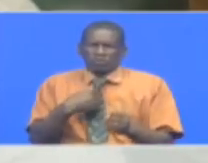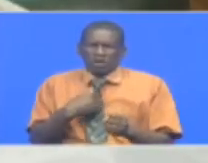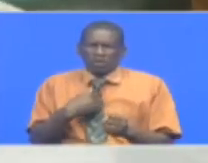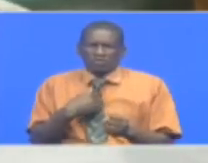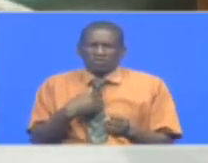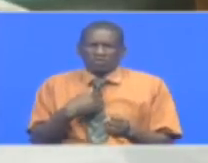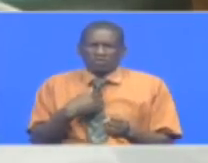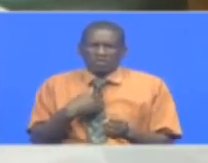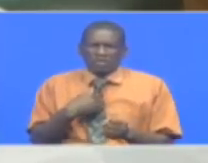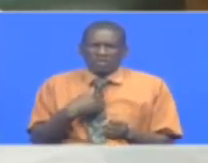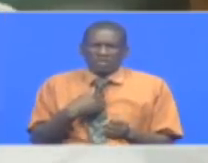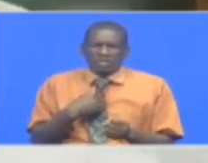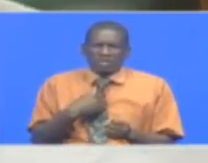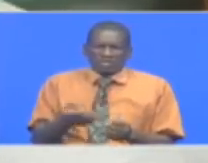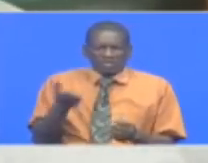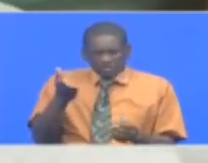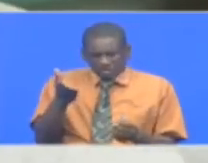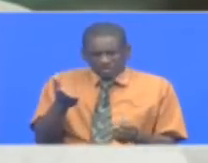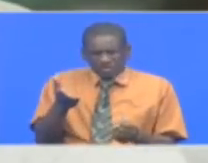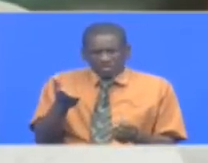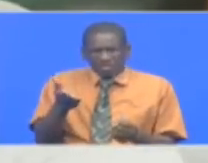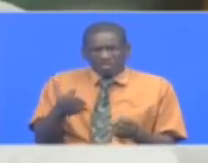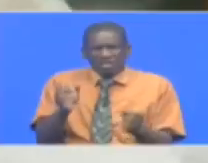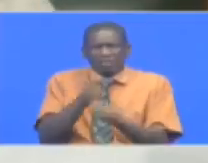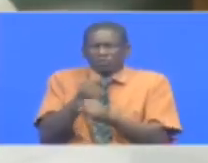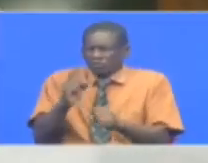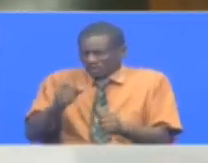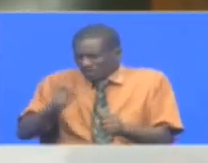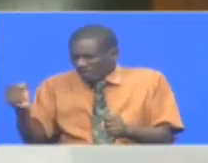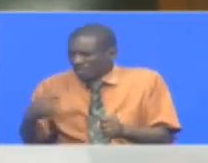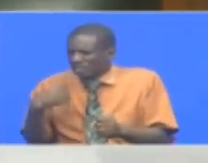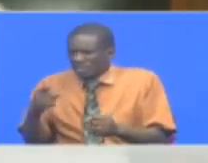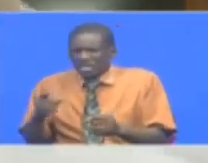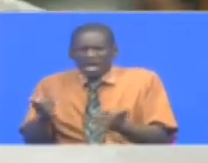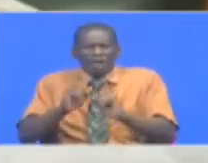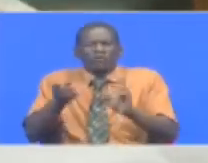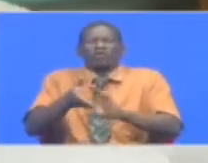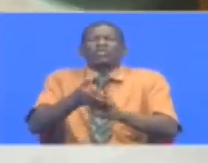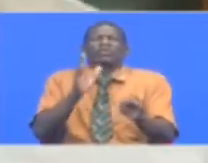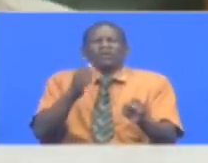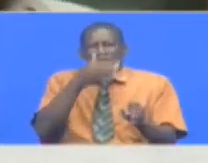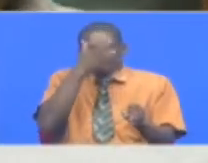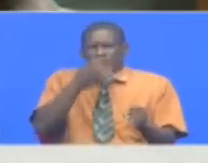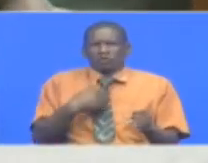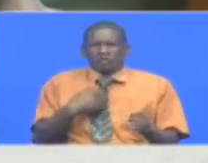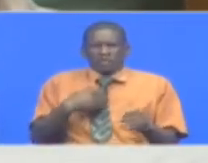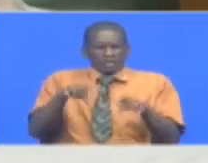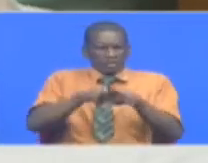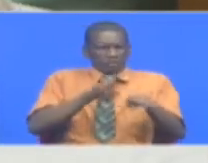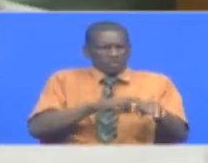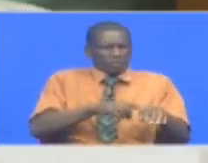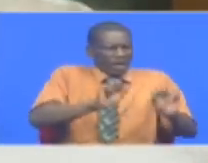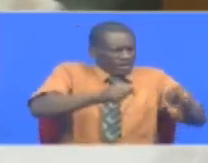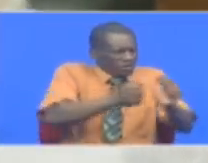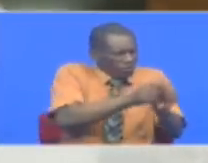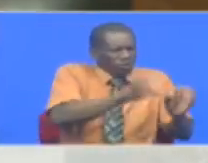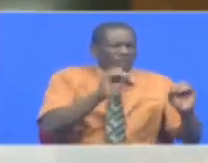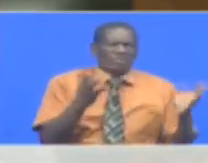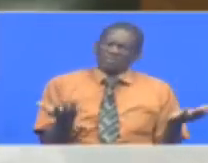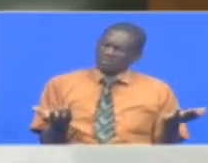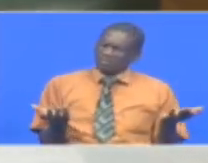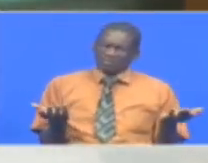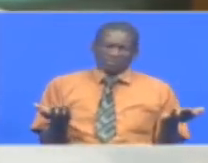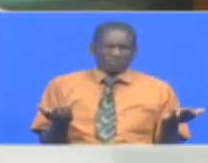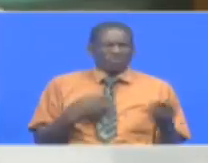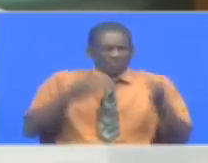and eat it, yeah? You know, you can't on the one hand say, I'm not going, and because at the same time, I don't agree. You know, you've got